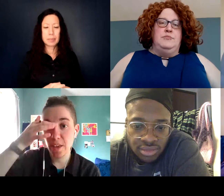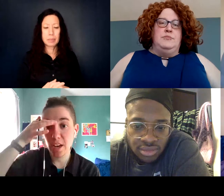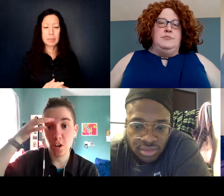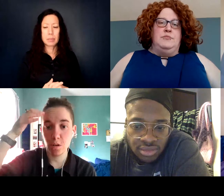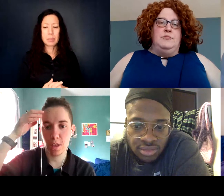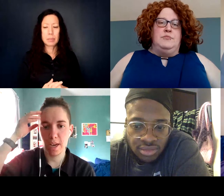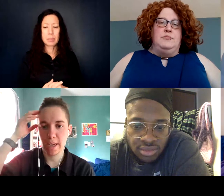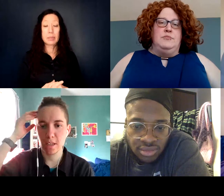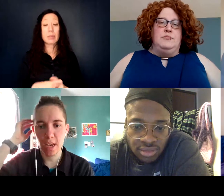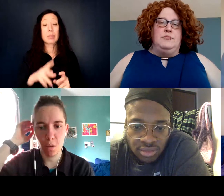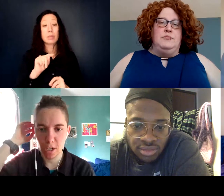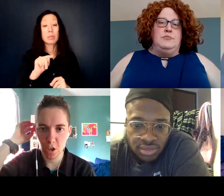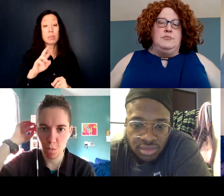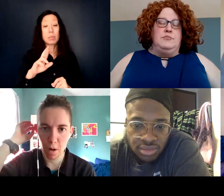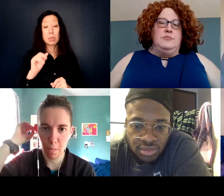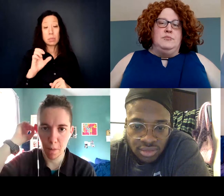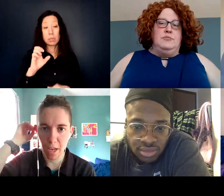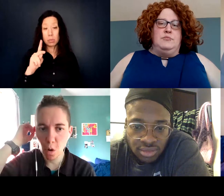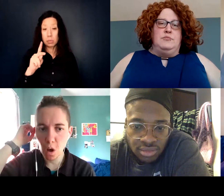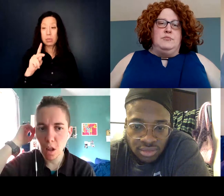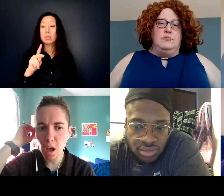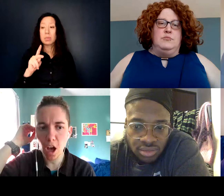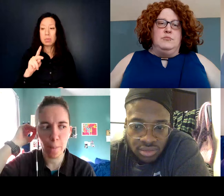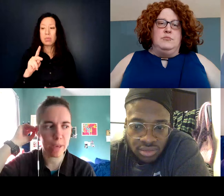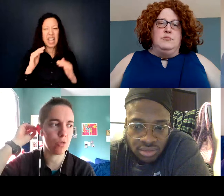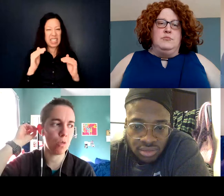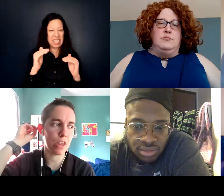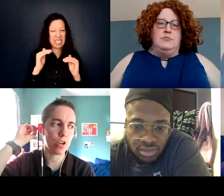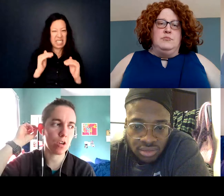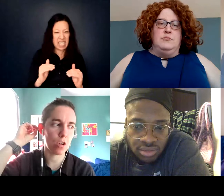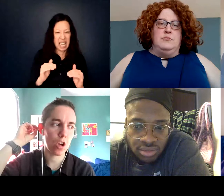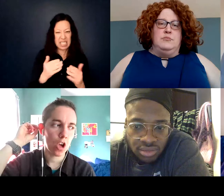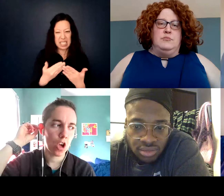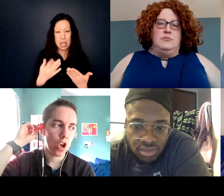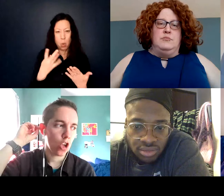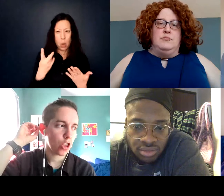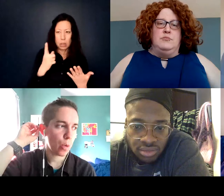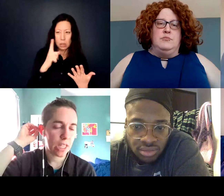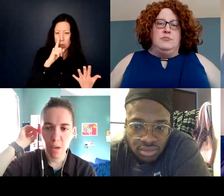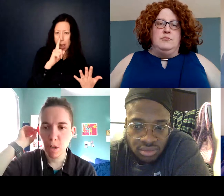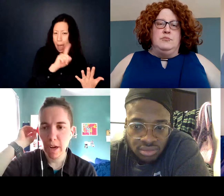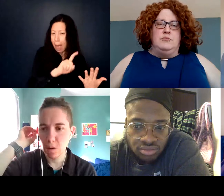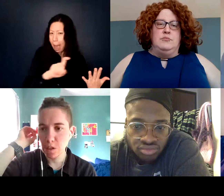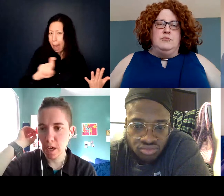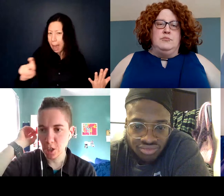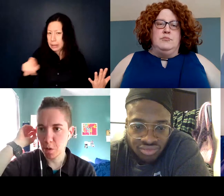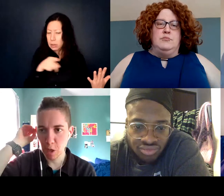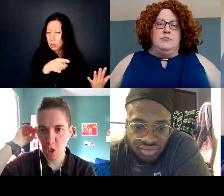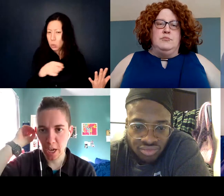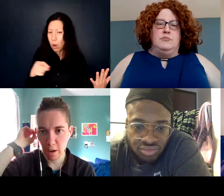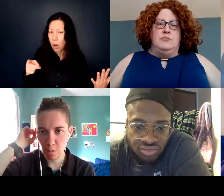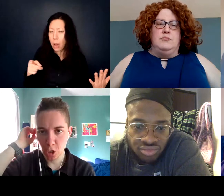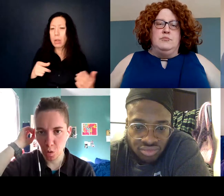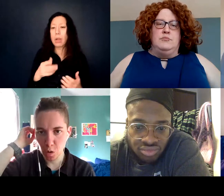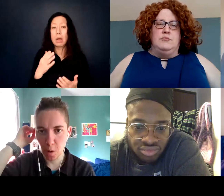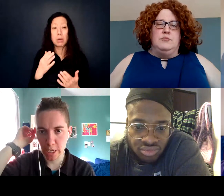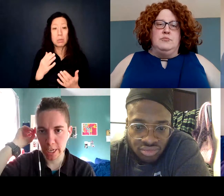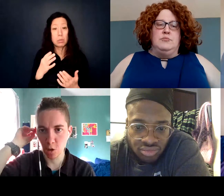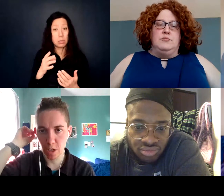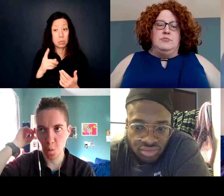Kind of on that note, the next thing I wanted to run by you all is whether there was anyone else I should be reaching